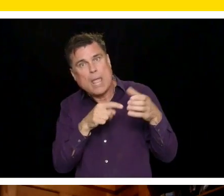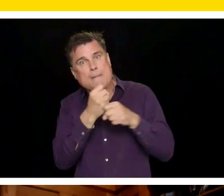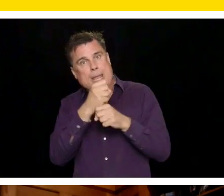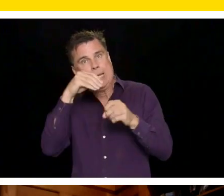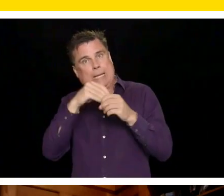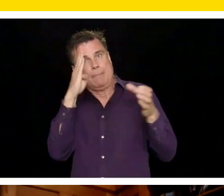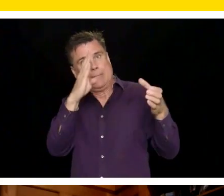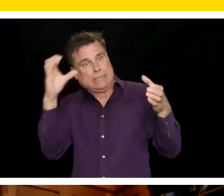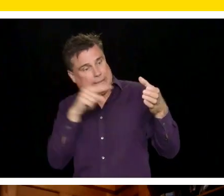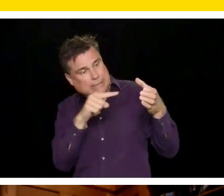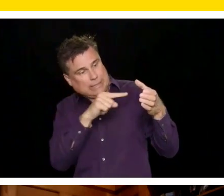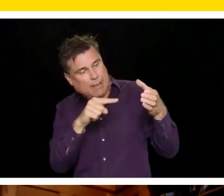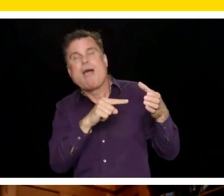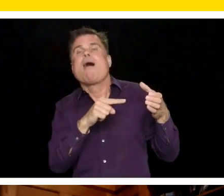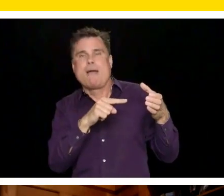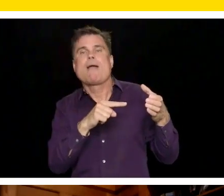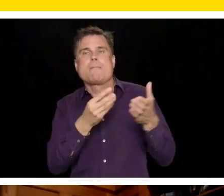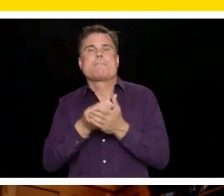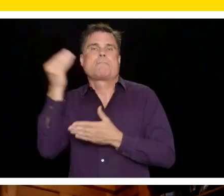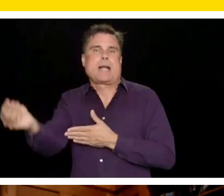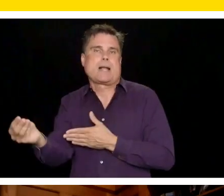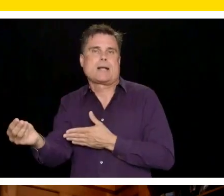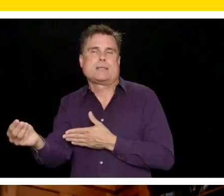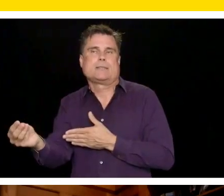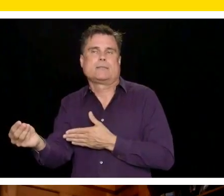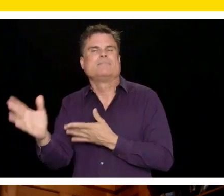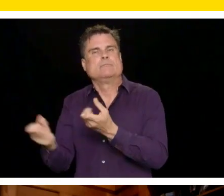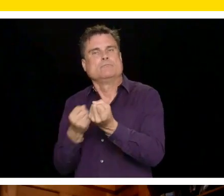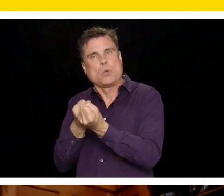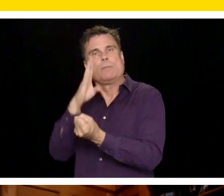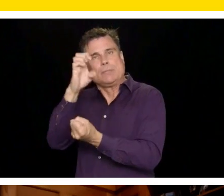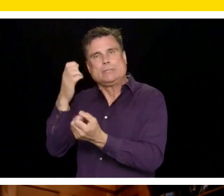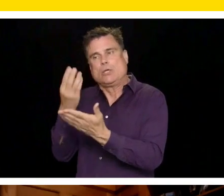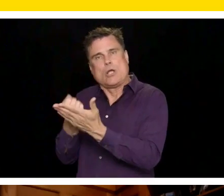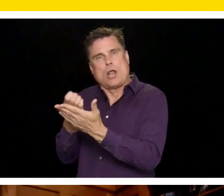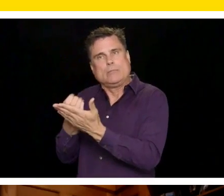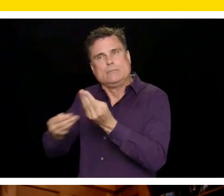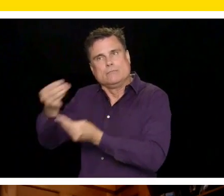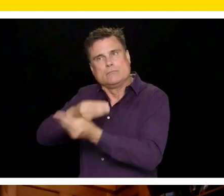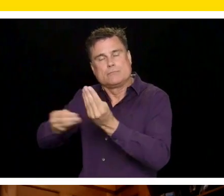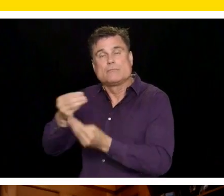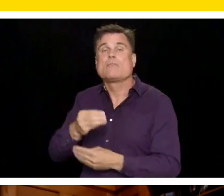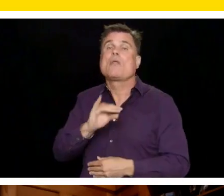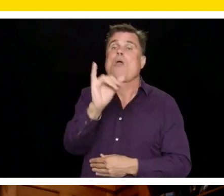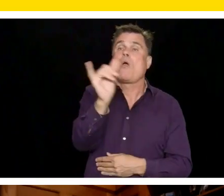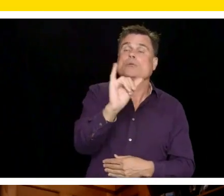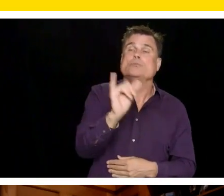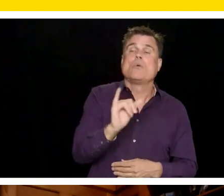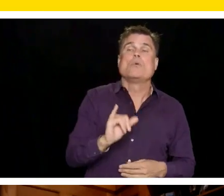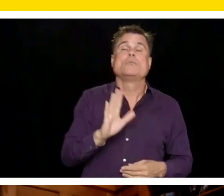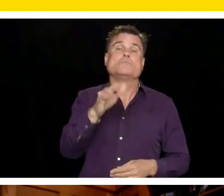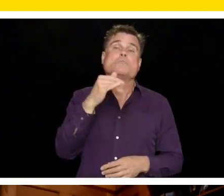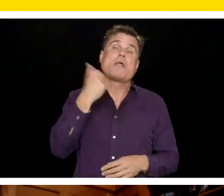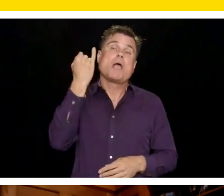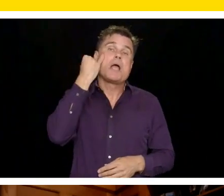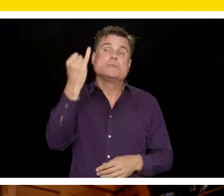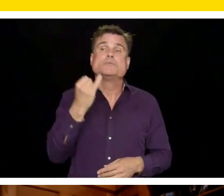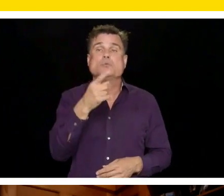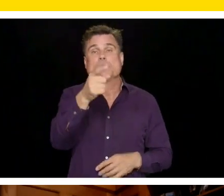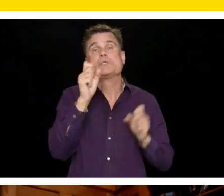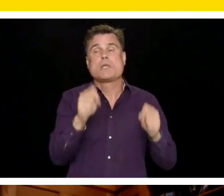amplify your favorite business on social media. I did the same thing. It's very simple. You just do an Instagram post or a Facebook post,